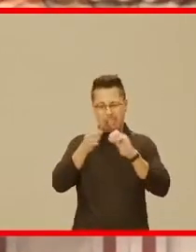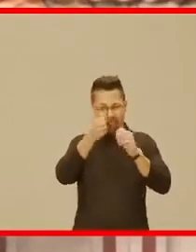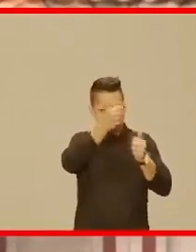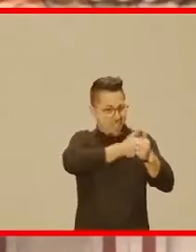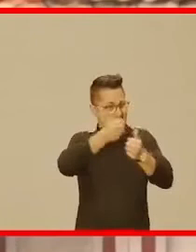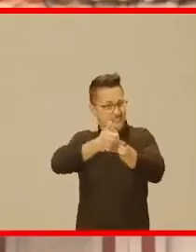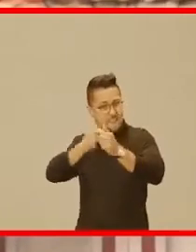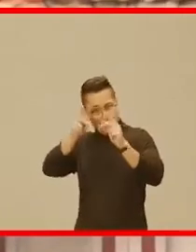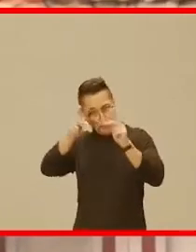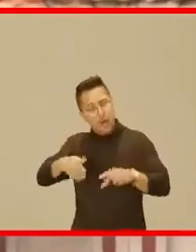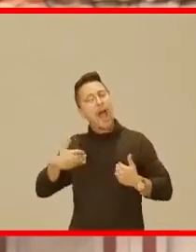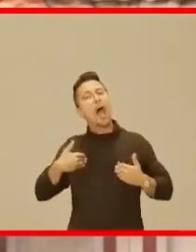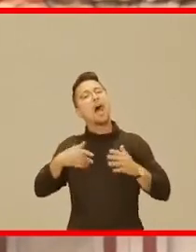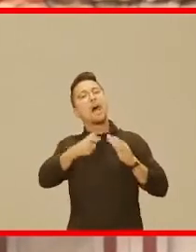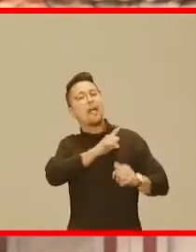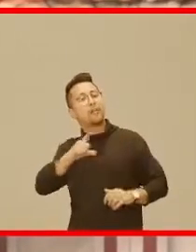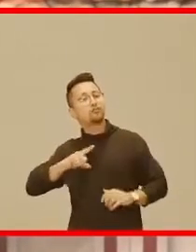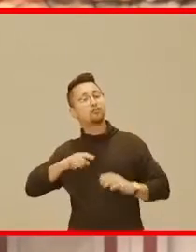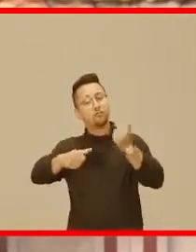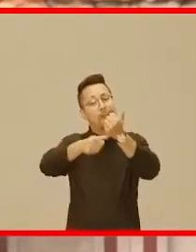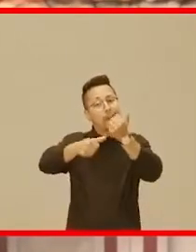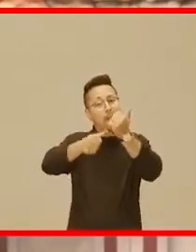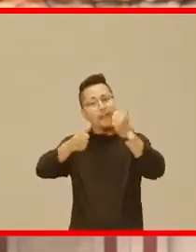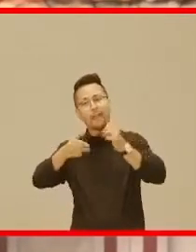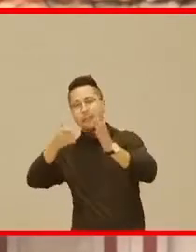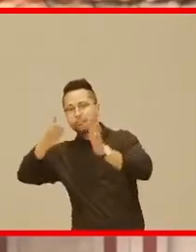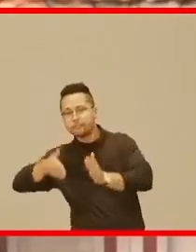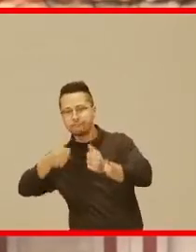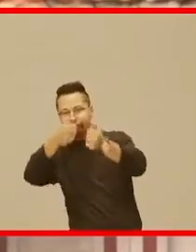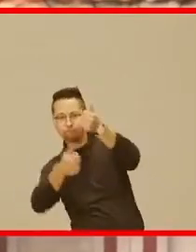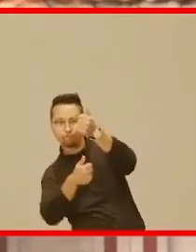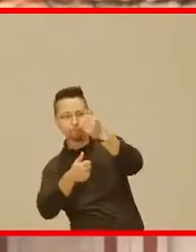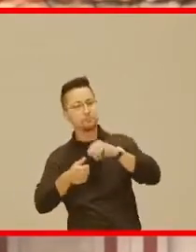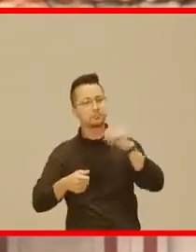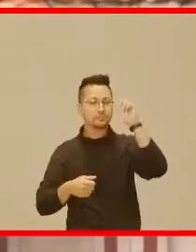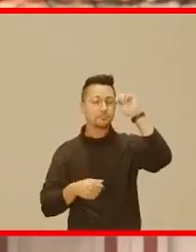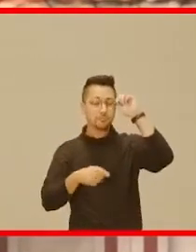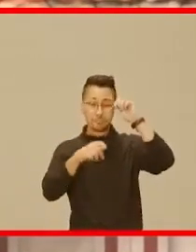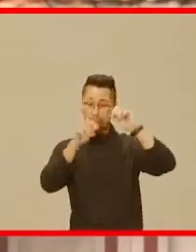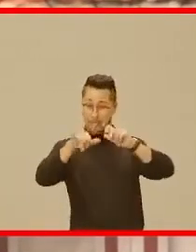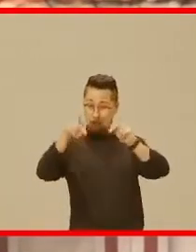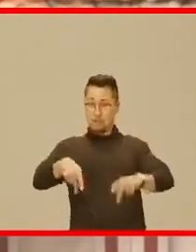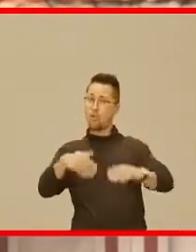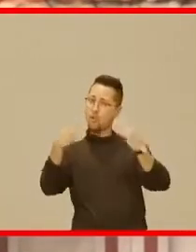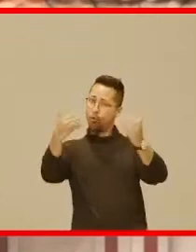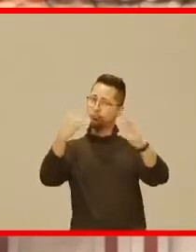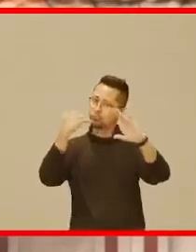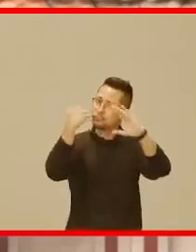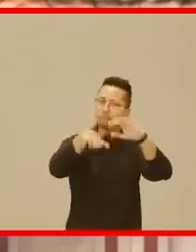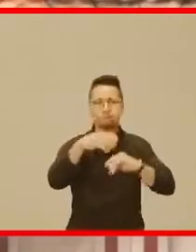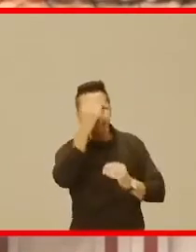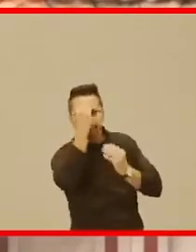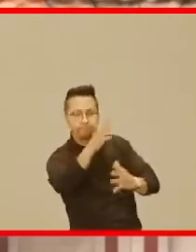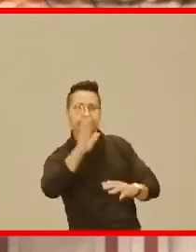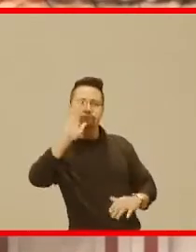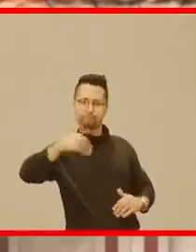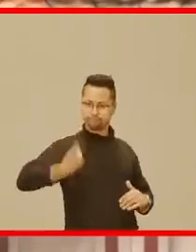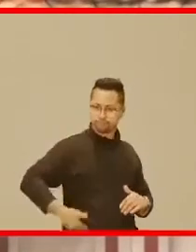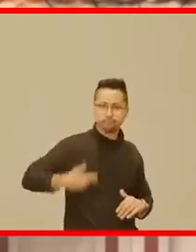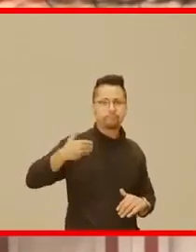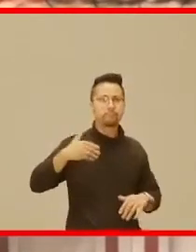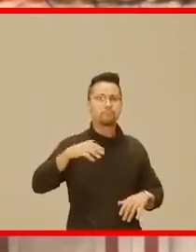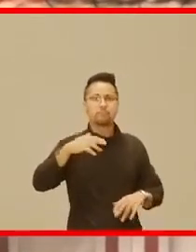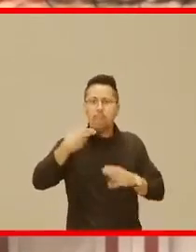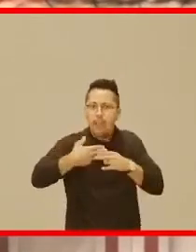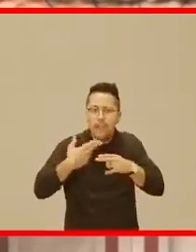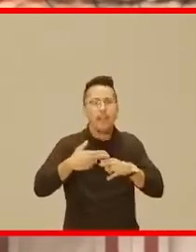legislative aid or an aide, and it'll be listed underneath that. Email them and say, hey, I'm Joe McCann. Can I have 15 minutes of